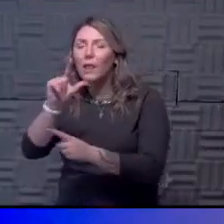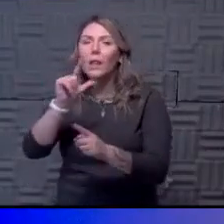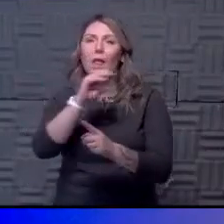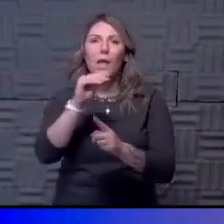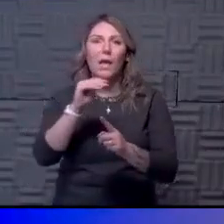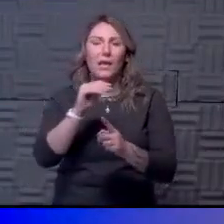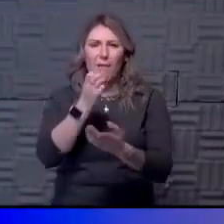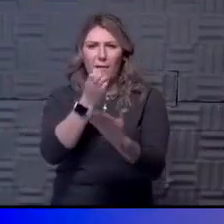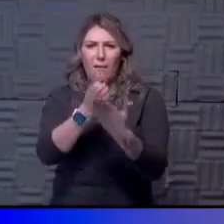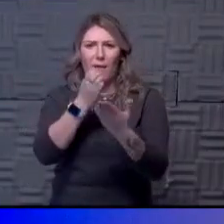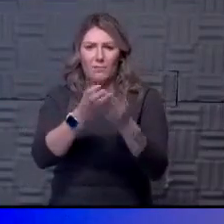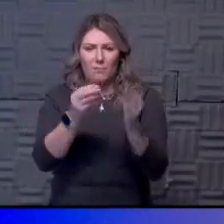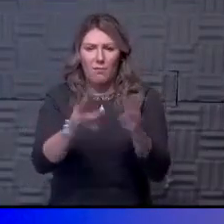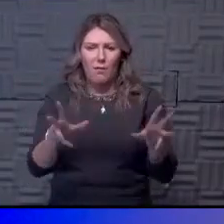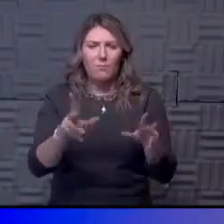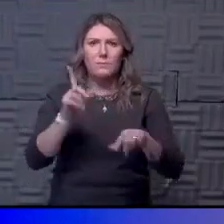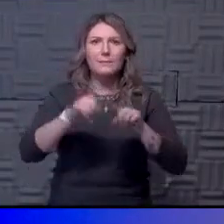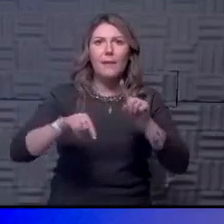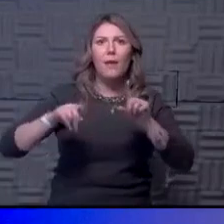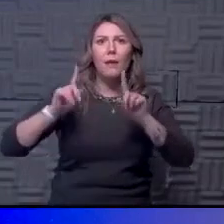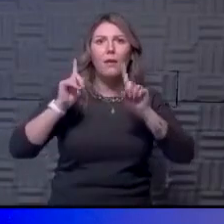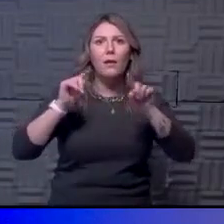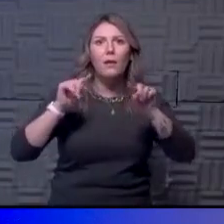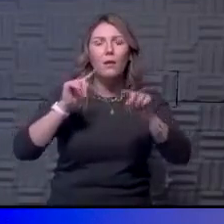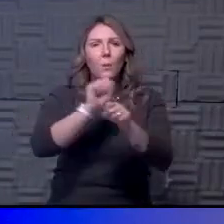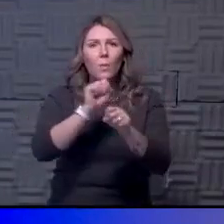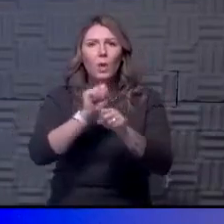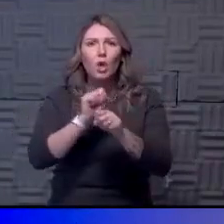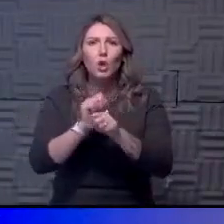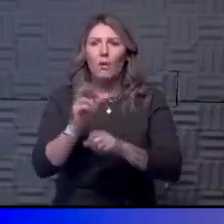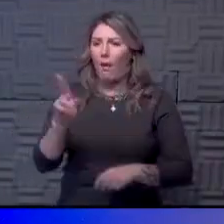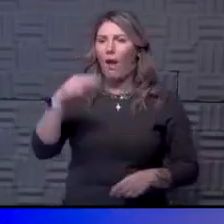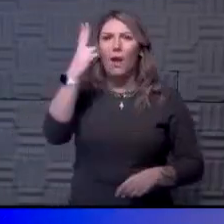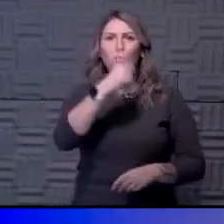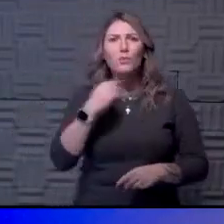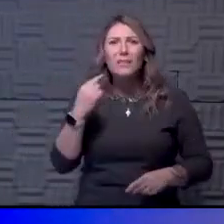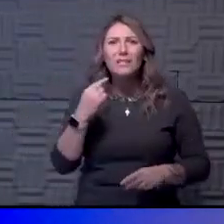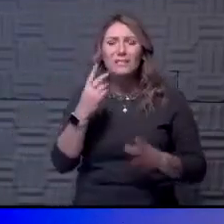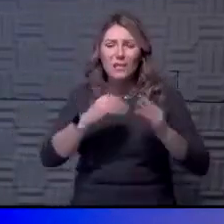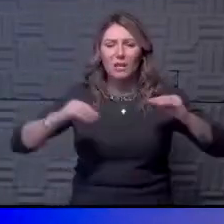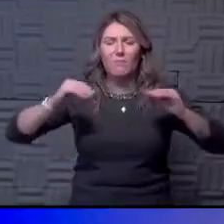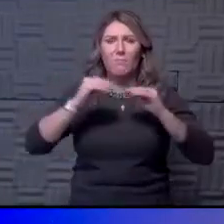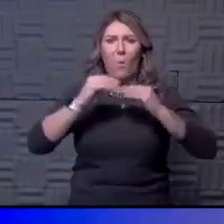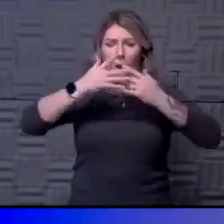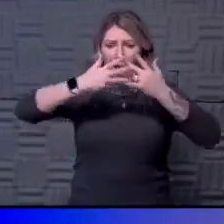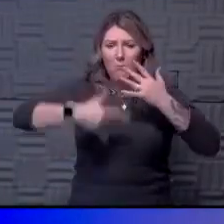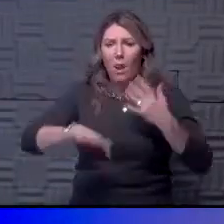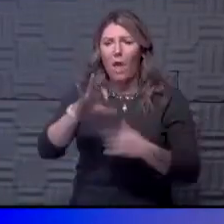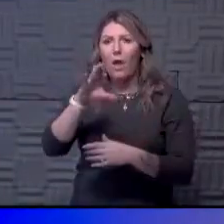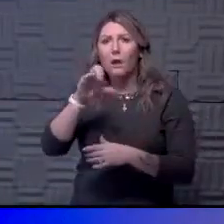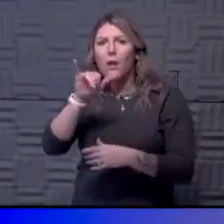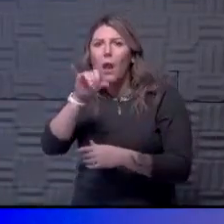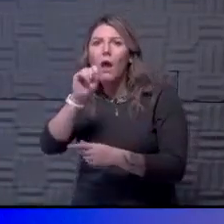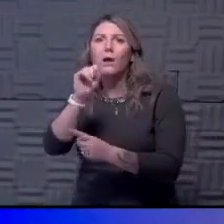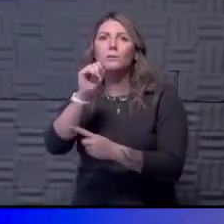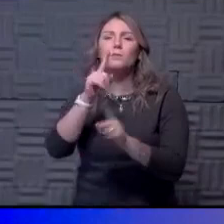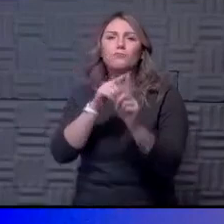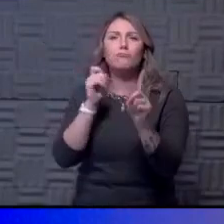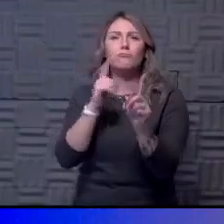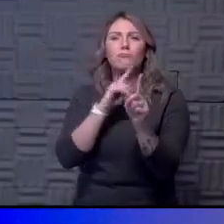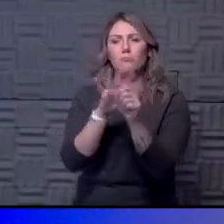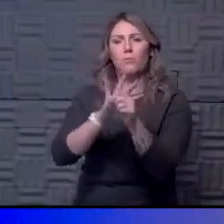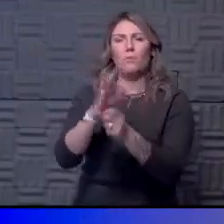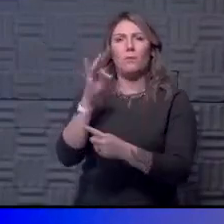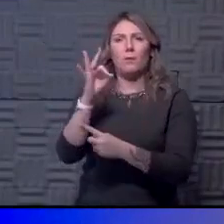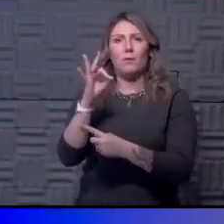loss from not being able to go to work. It is the high risk, much higher risk of blood clots from getting COVID-19 rather than